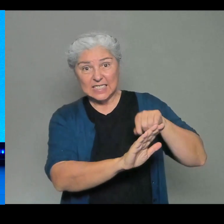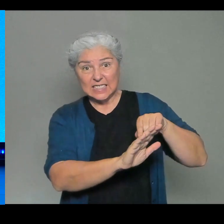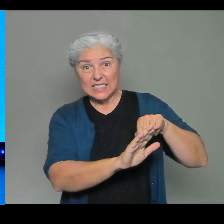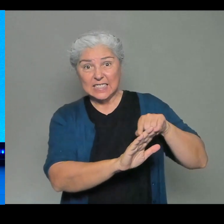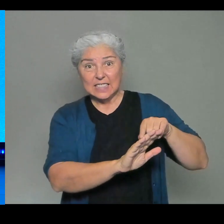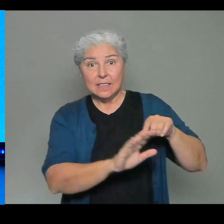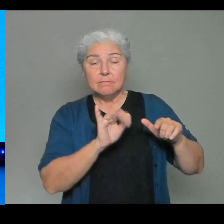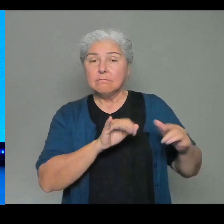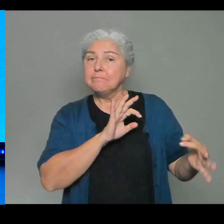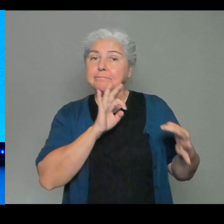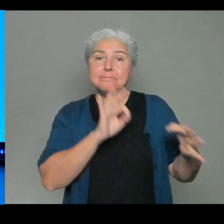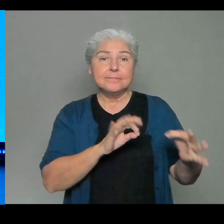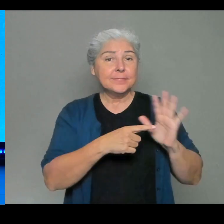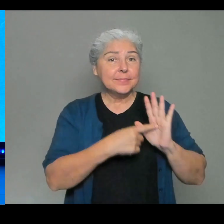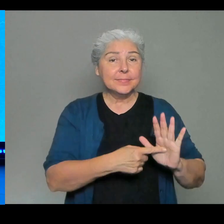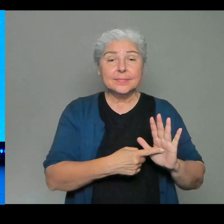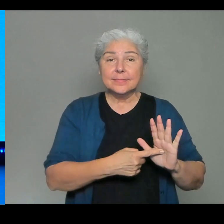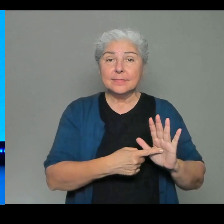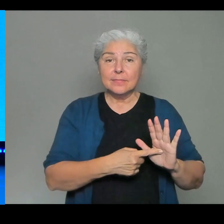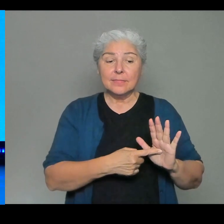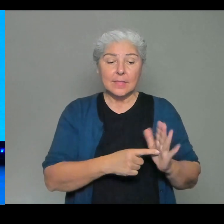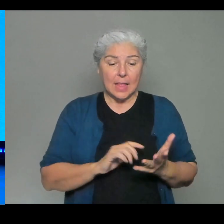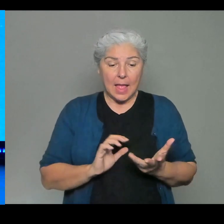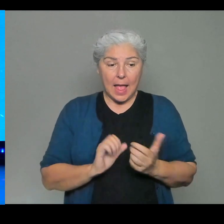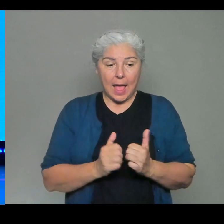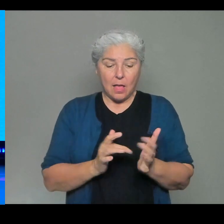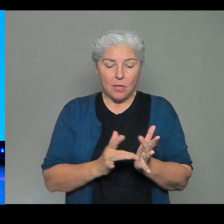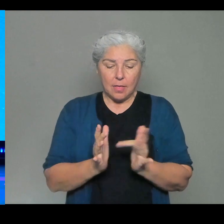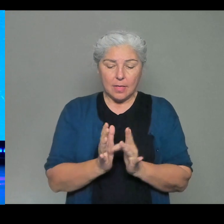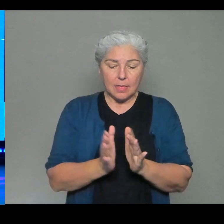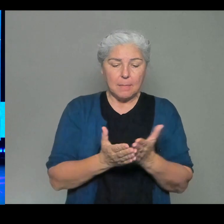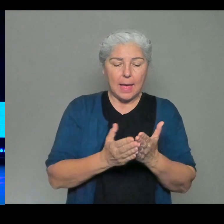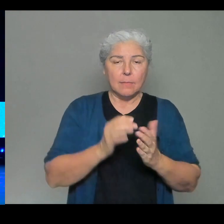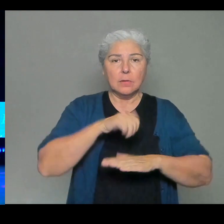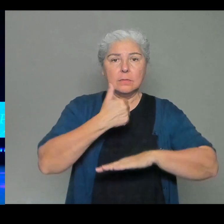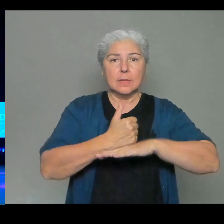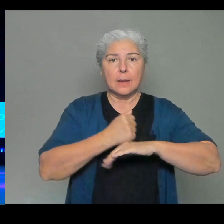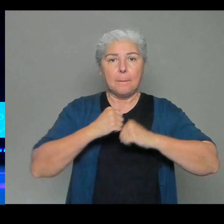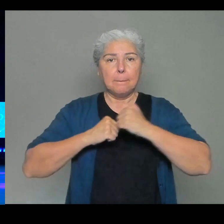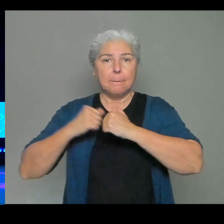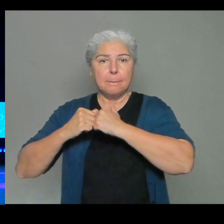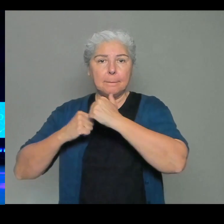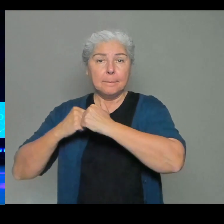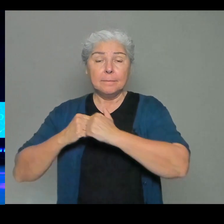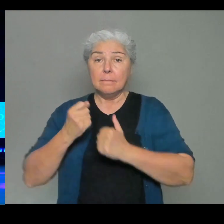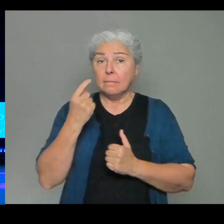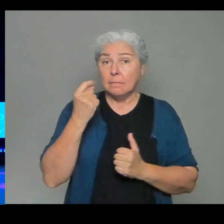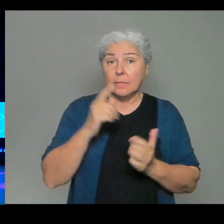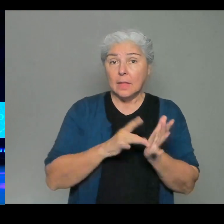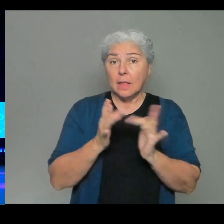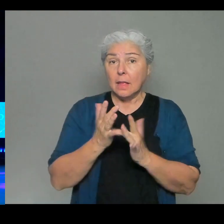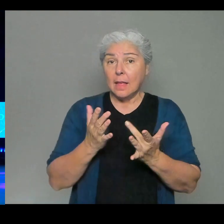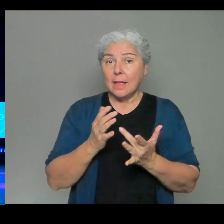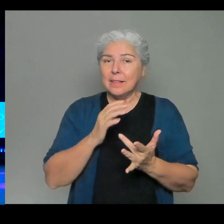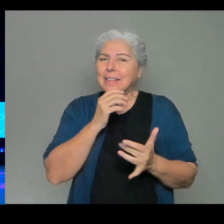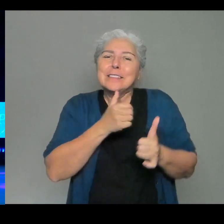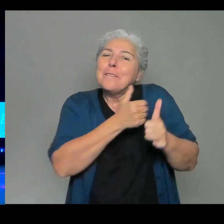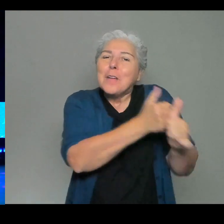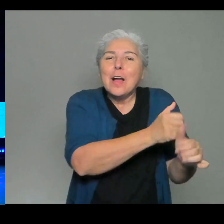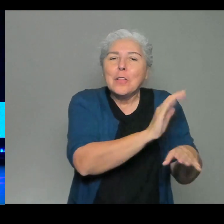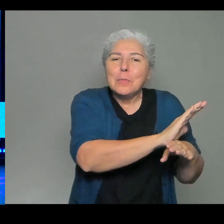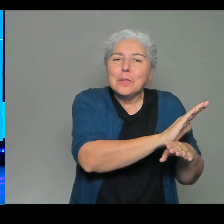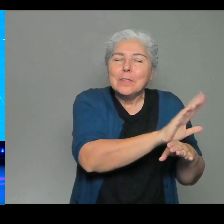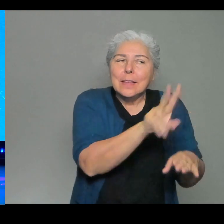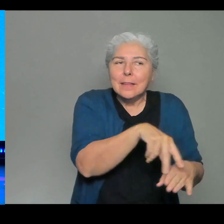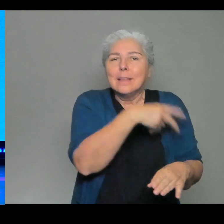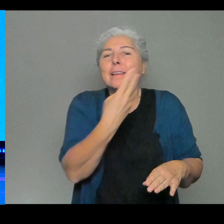a movie is a perfect example of how the Bible is structured. And by the way, the Bible's not structured